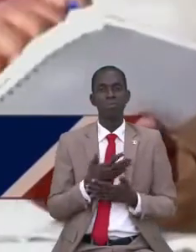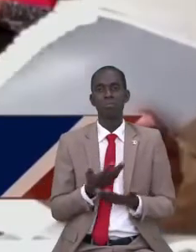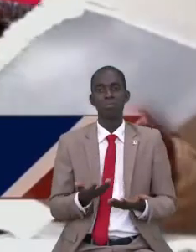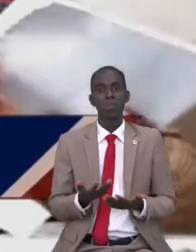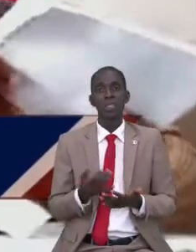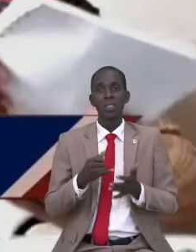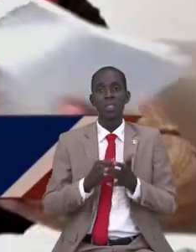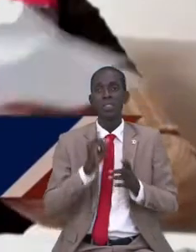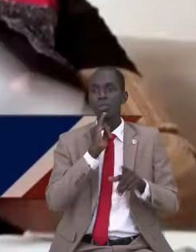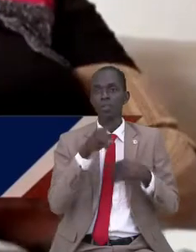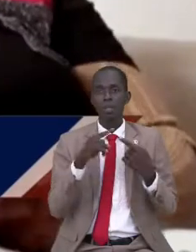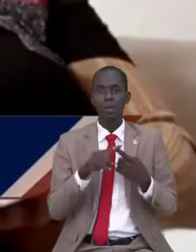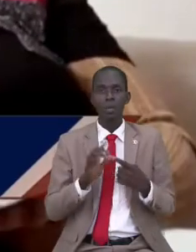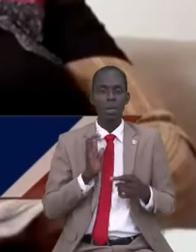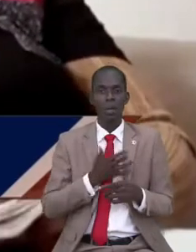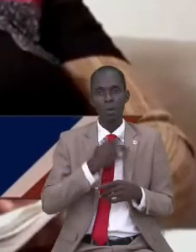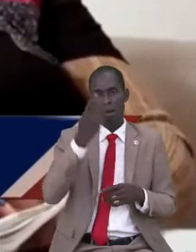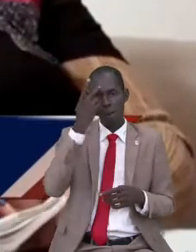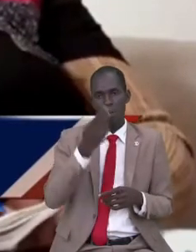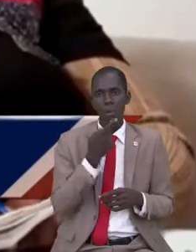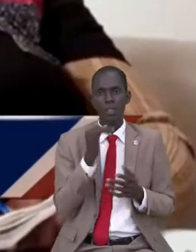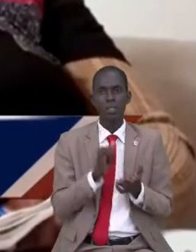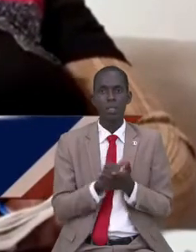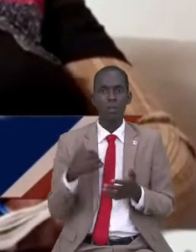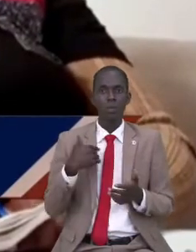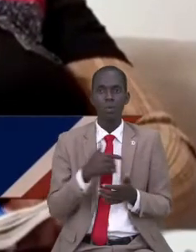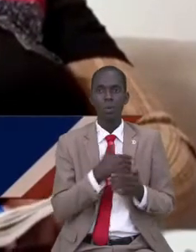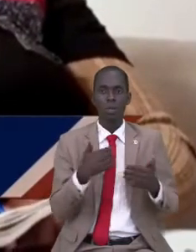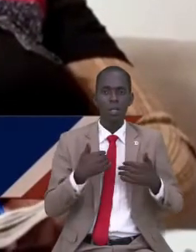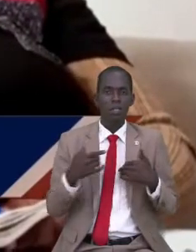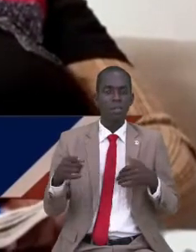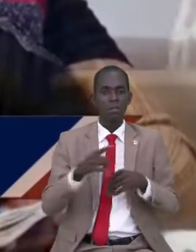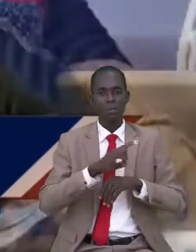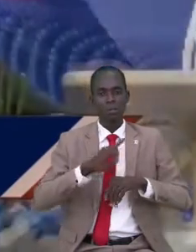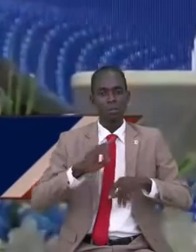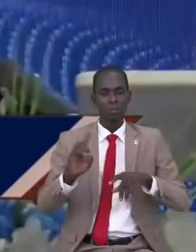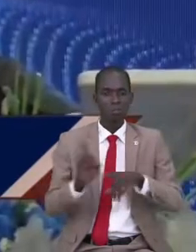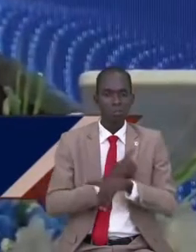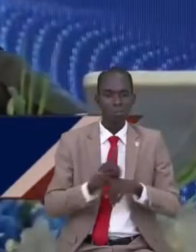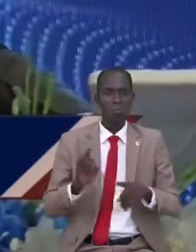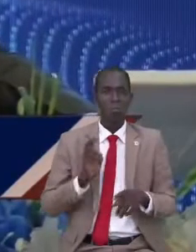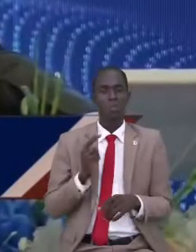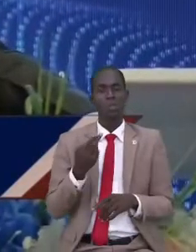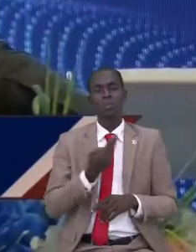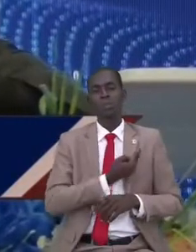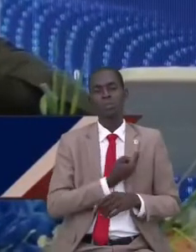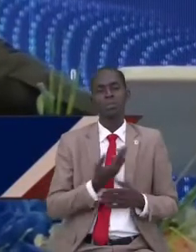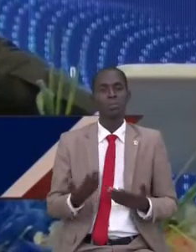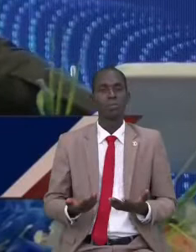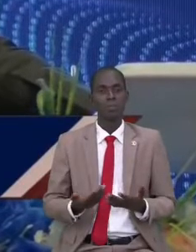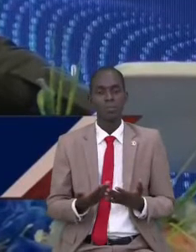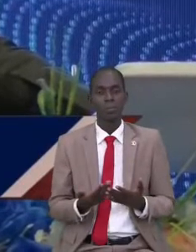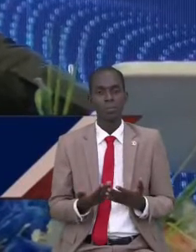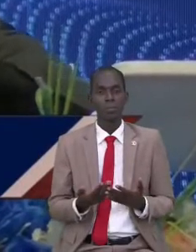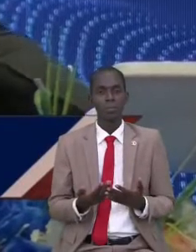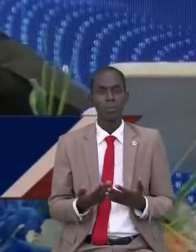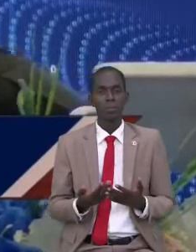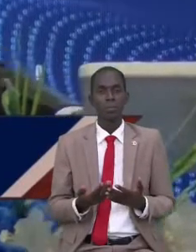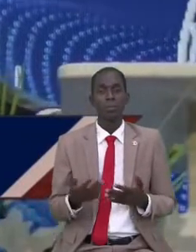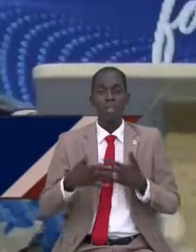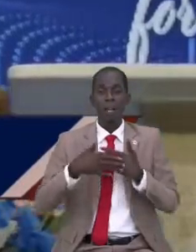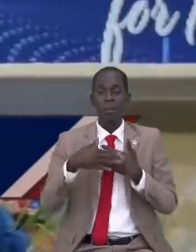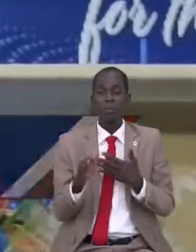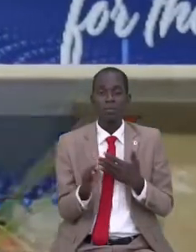about our parents that we have. They chastened us, they disciplined us